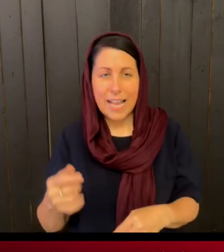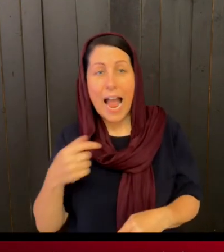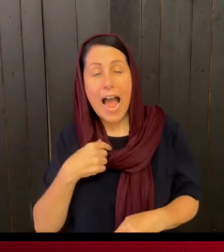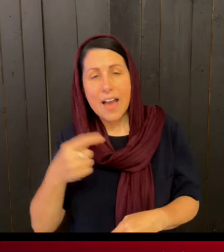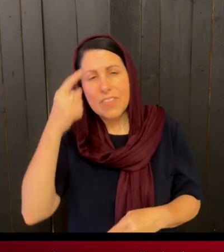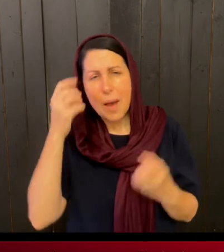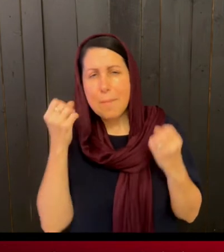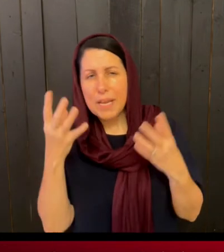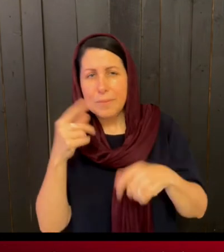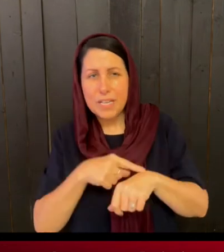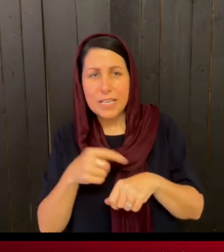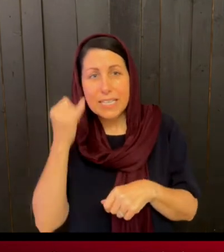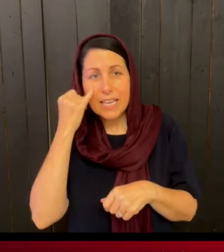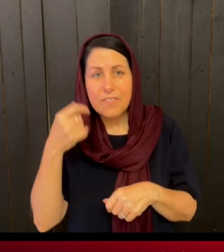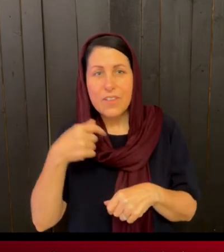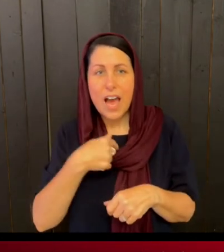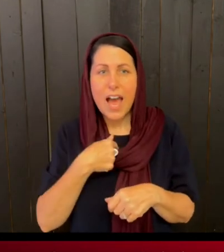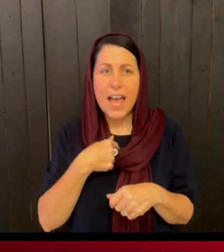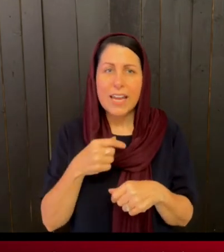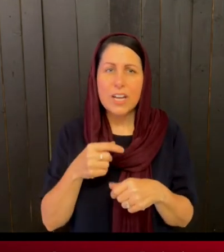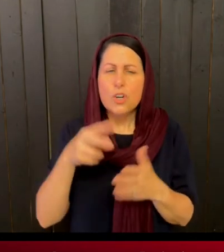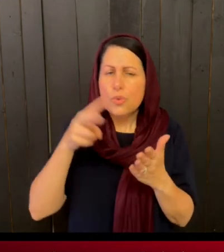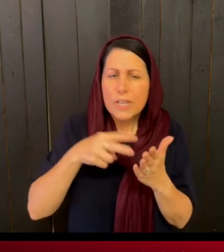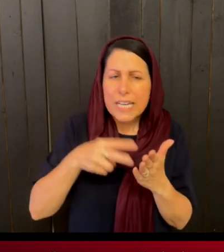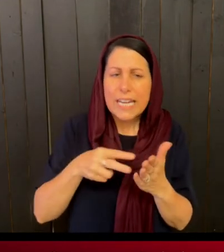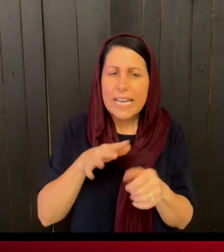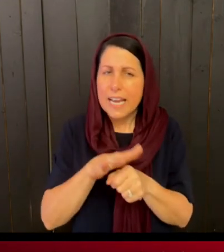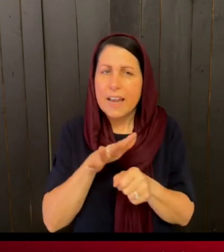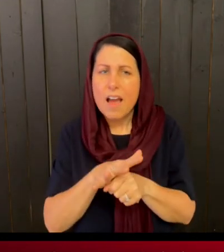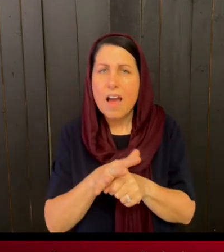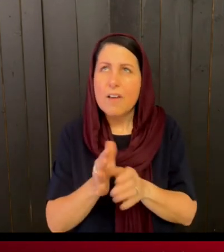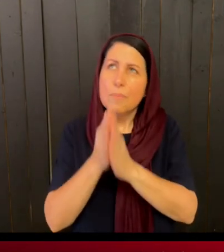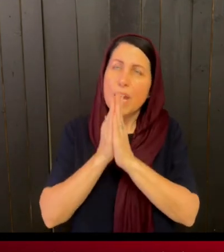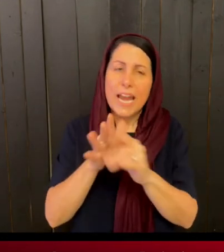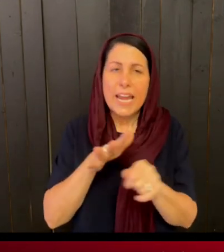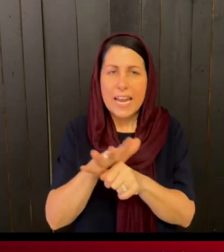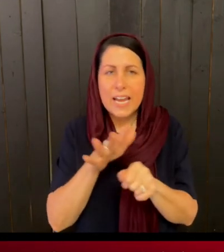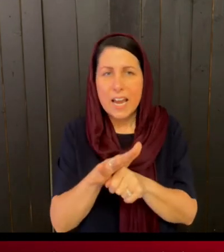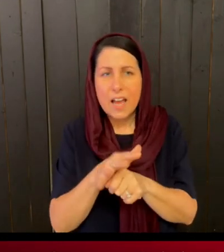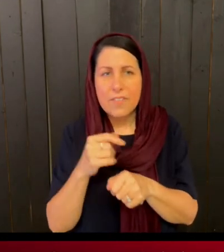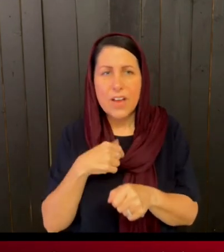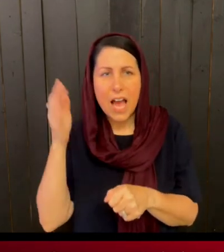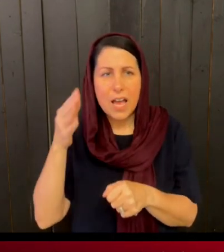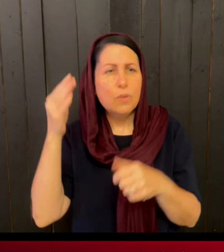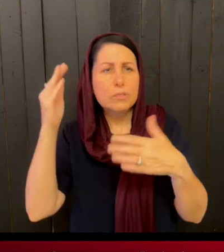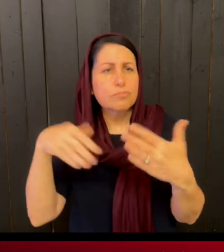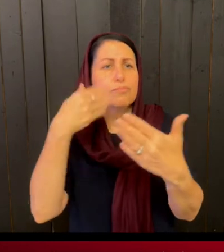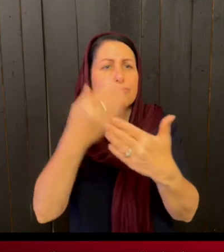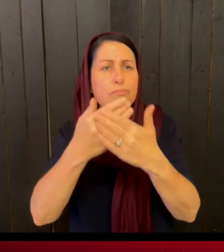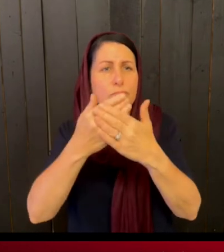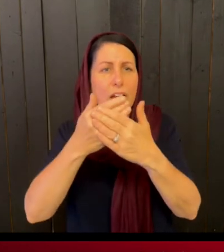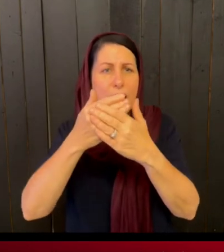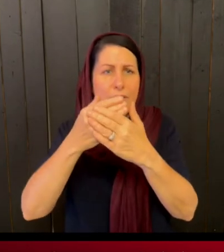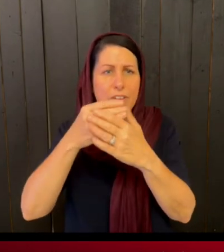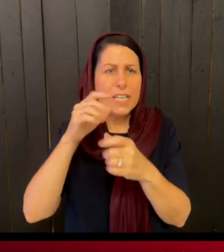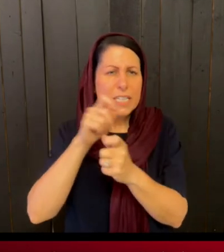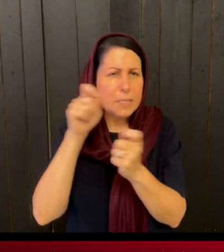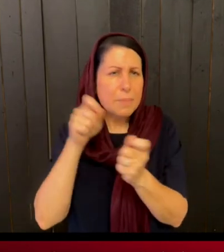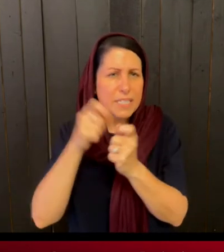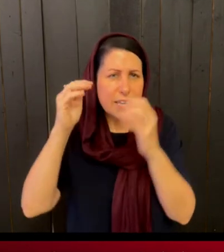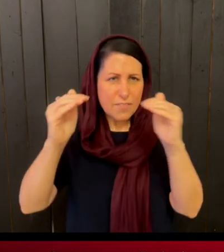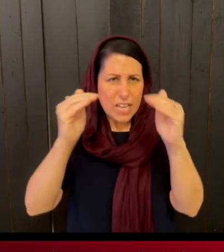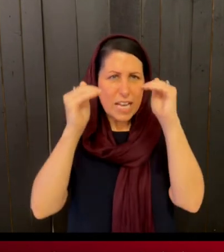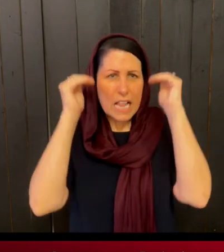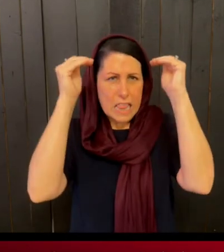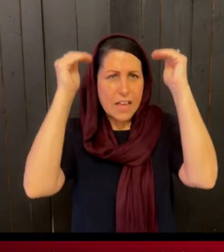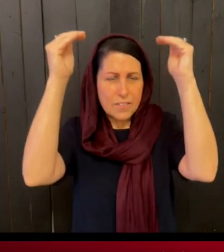time with God and I can pray enough and I can learn enough things from the Word, then I'll reach a certain level, and then I can pretty much,